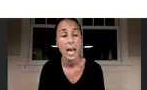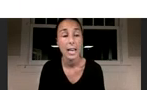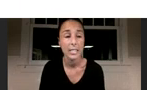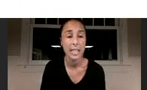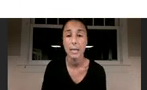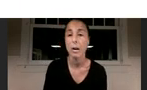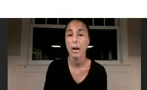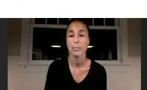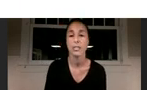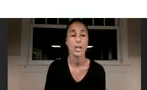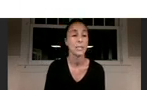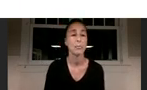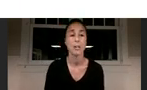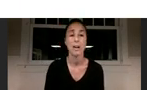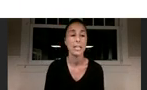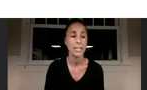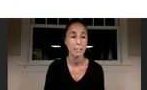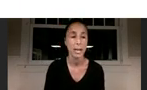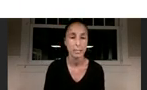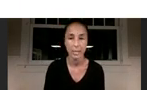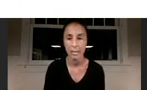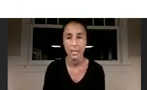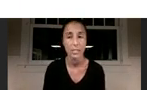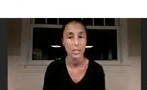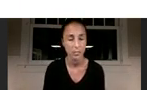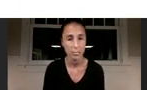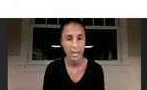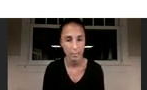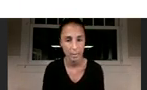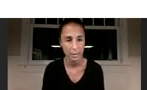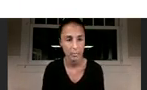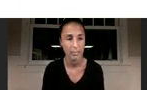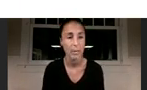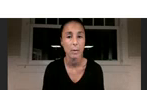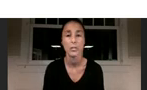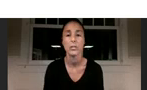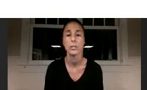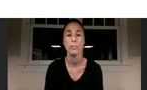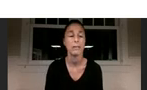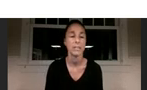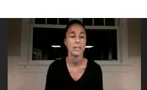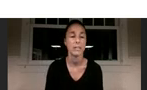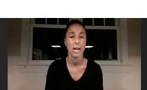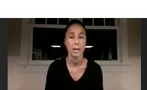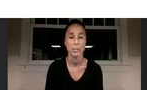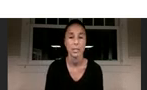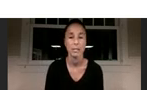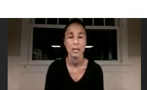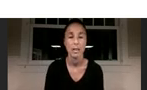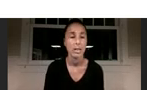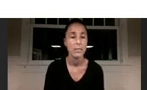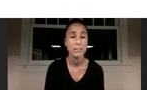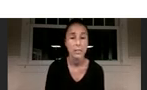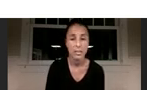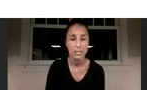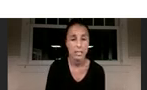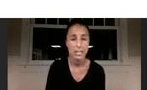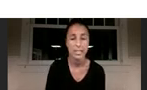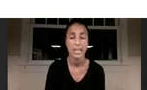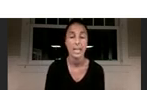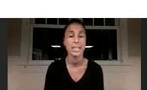suggested, and to keep our options as broad as they possibly can be just for the plan amendment, we've come up with two main redevelopment options.